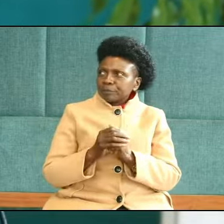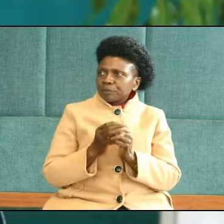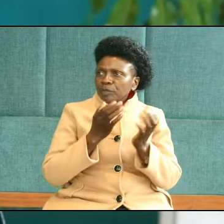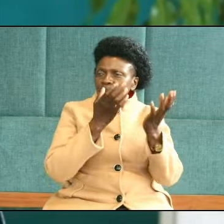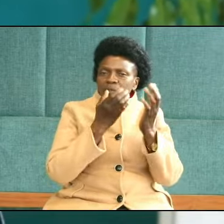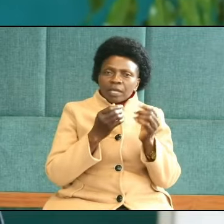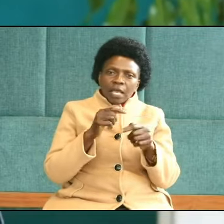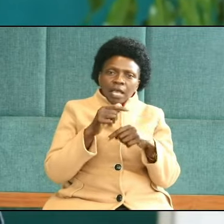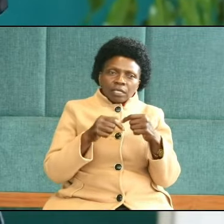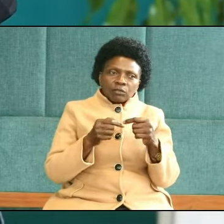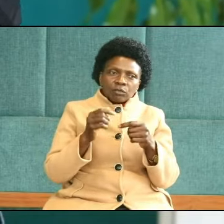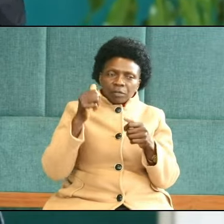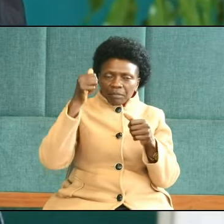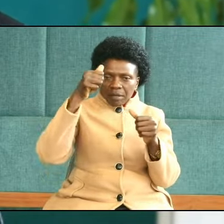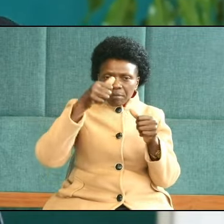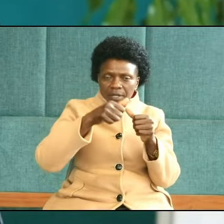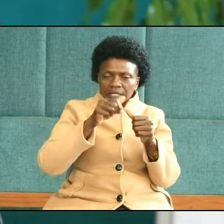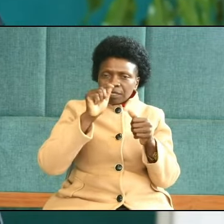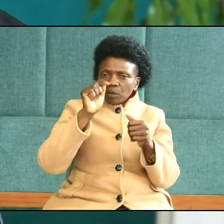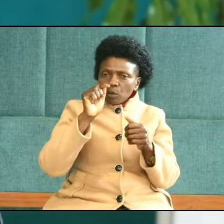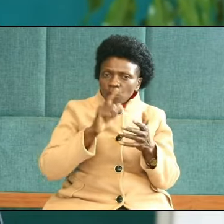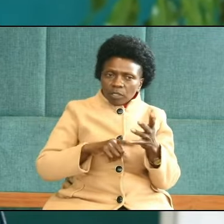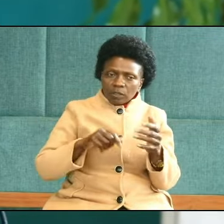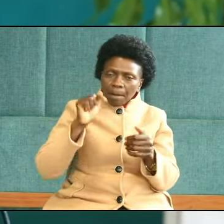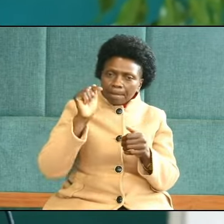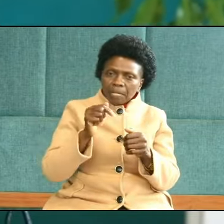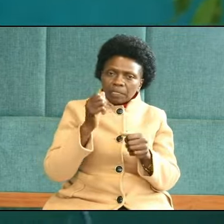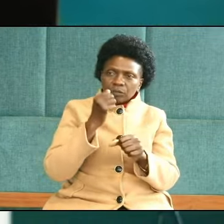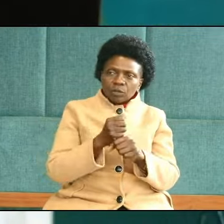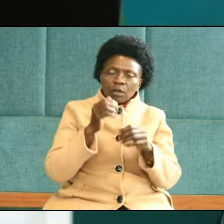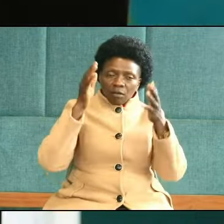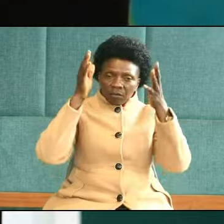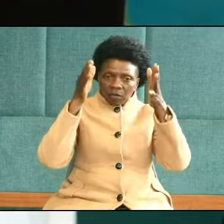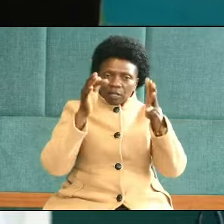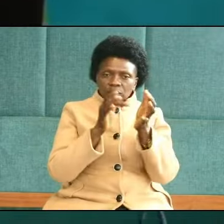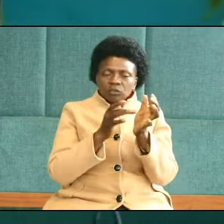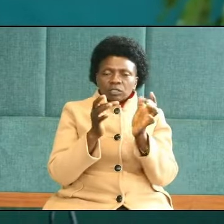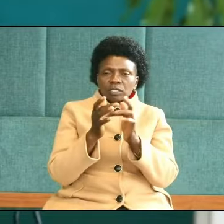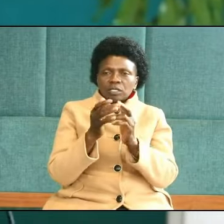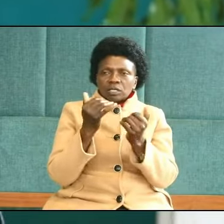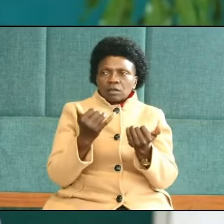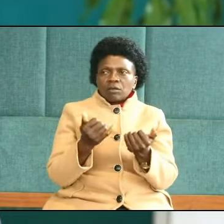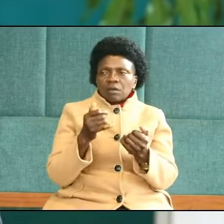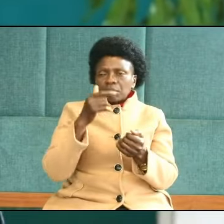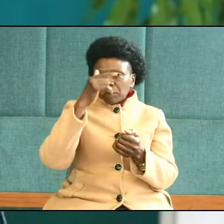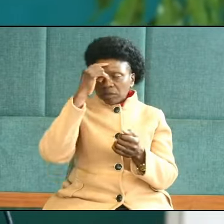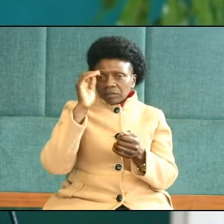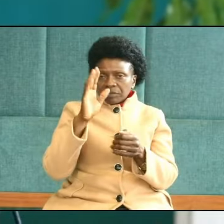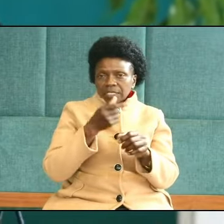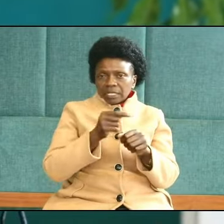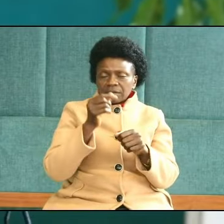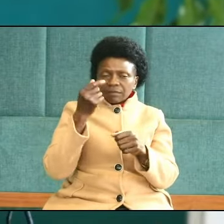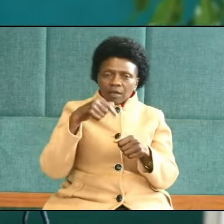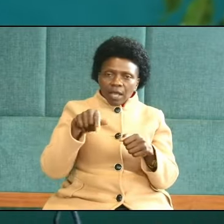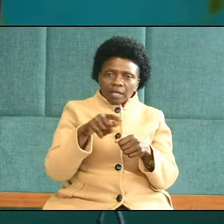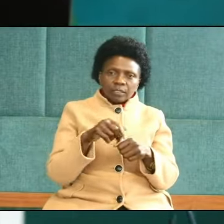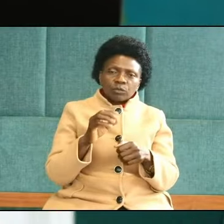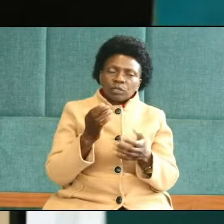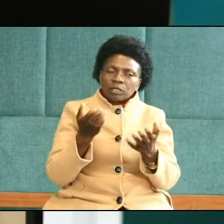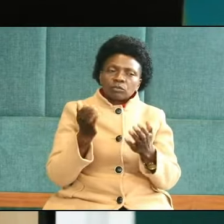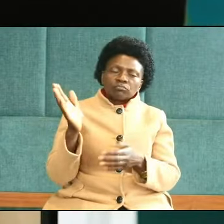to remember that this is what we must do. Our focus is always on Jesus. Because of his grace for us, we want